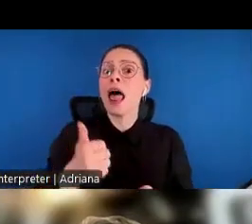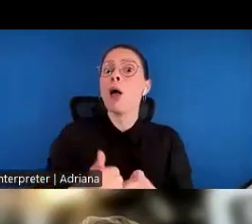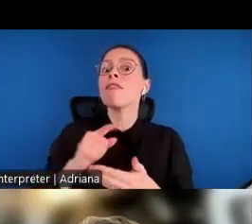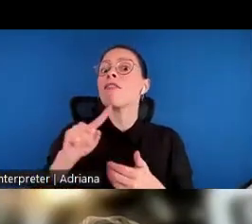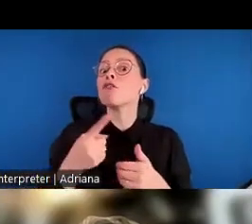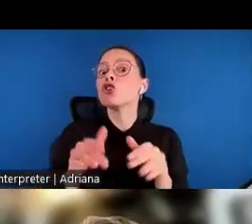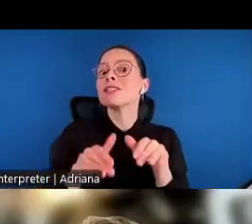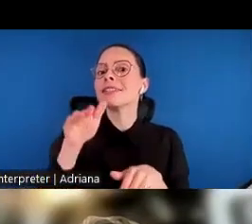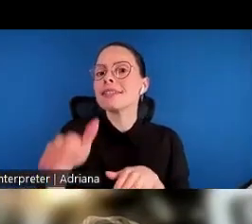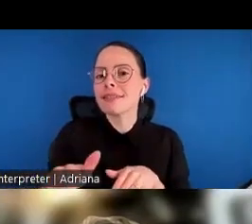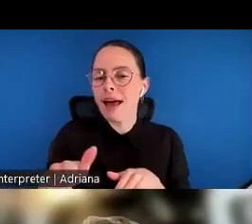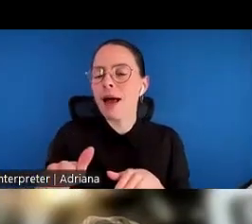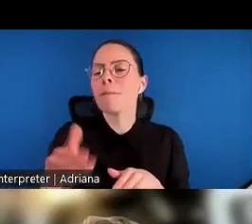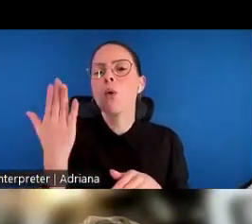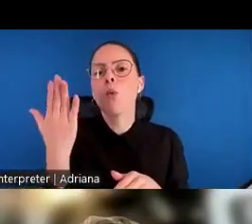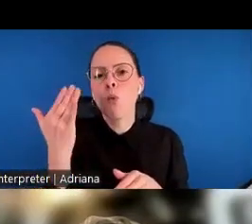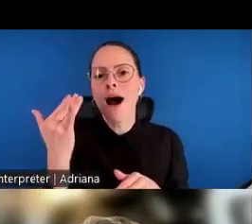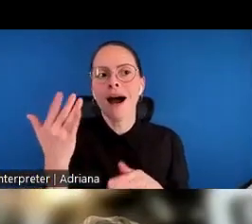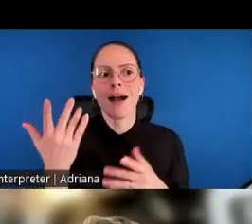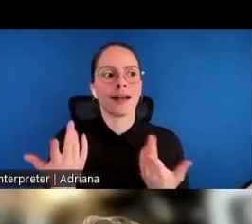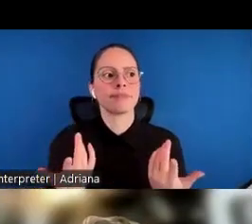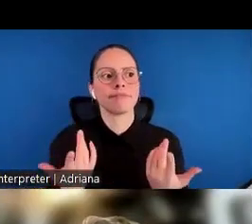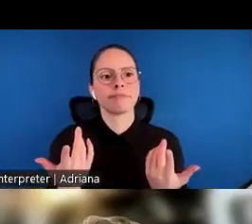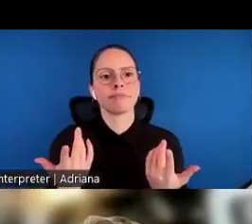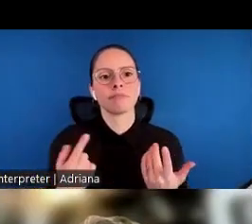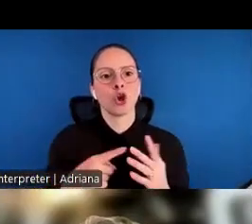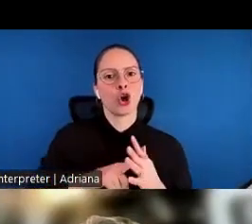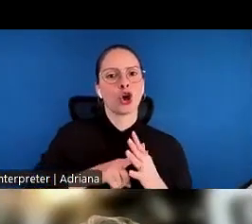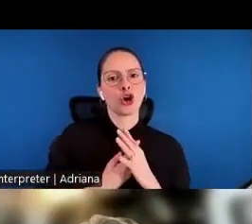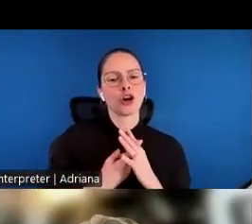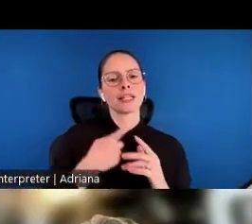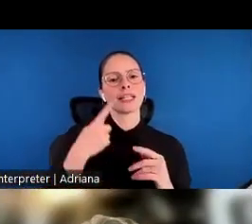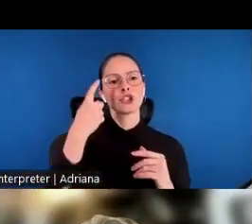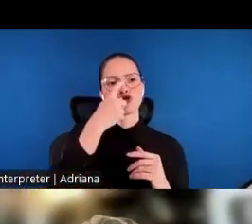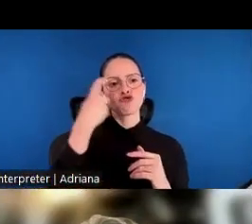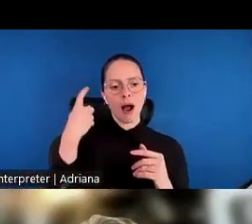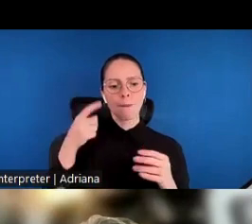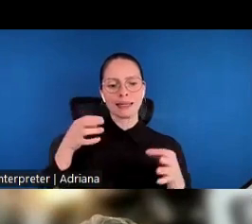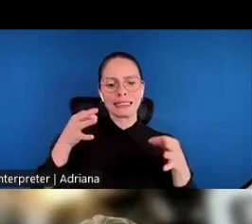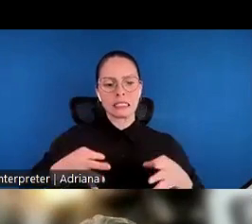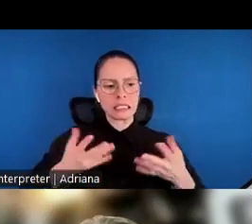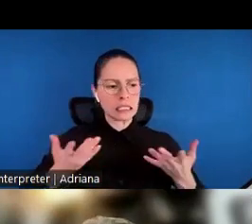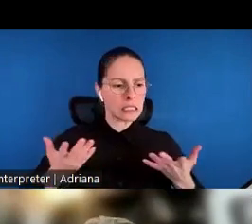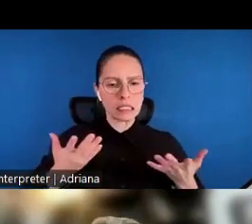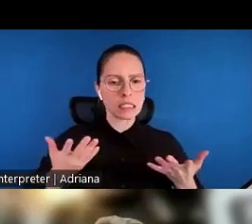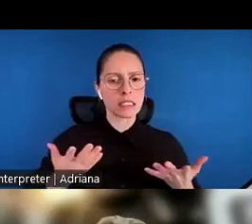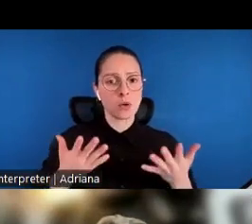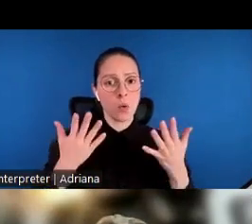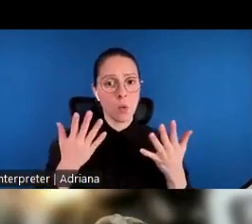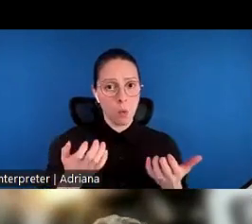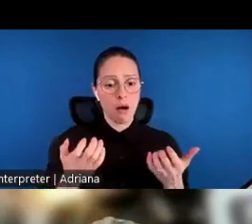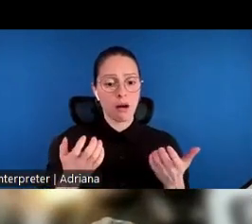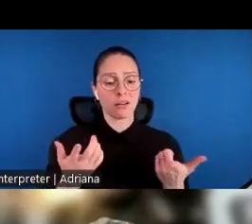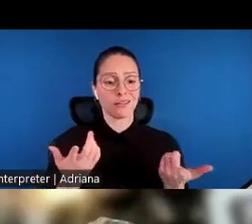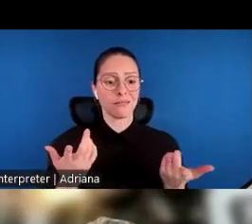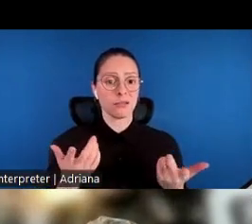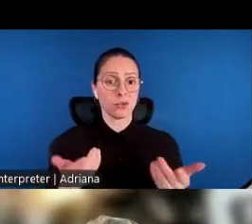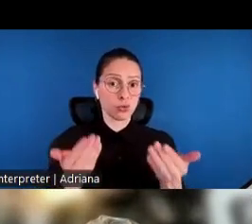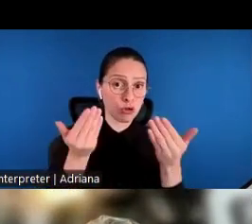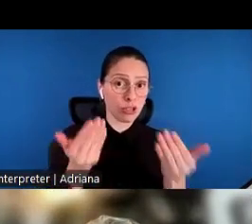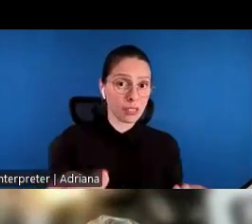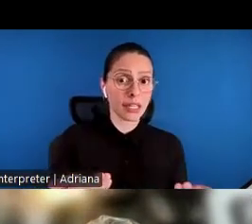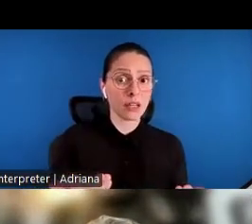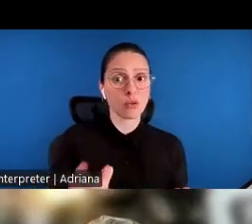survivors, especially early in a trauma, who are deciding whether or not they want to make that very personal decision to